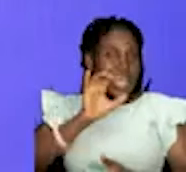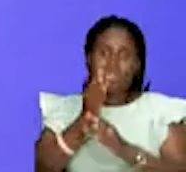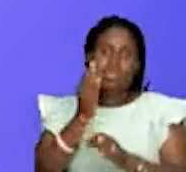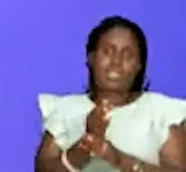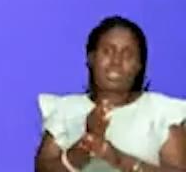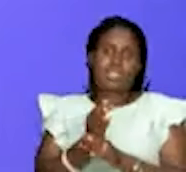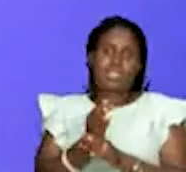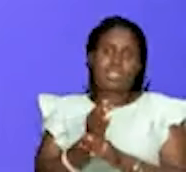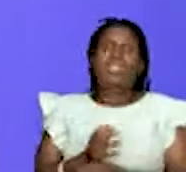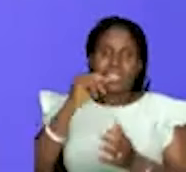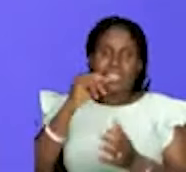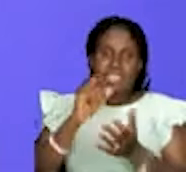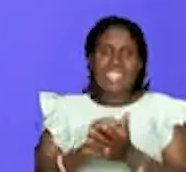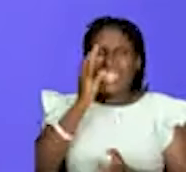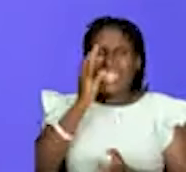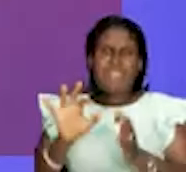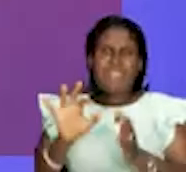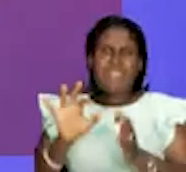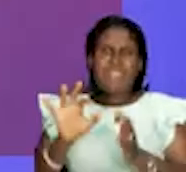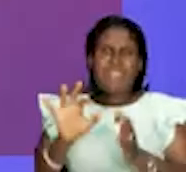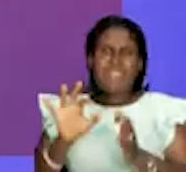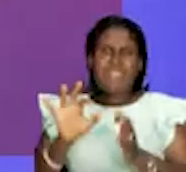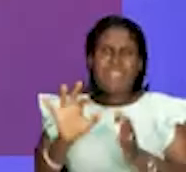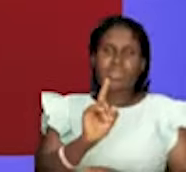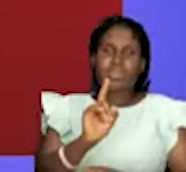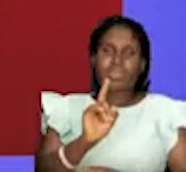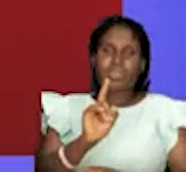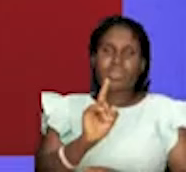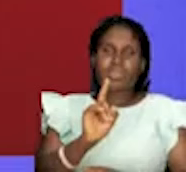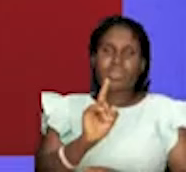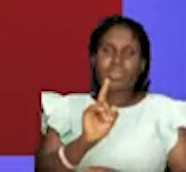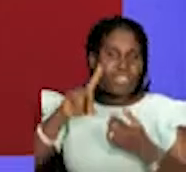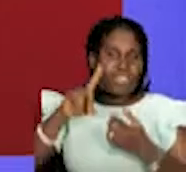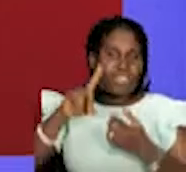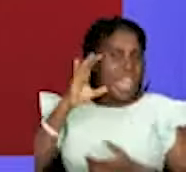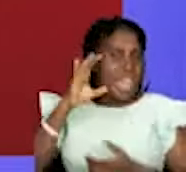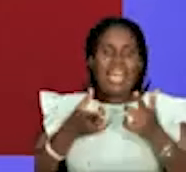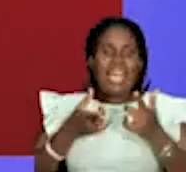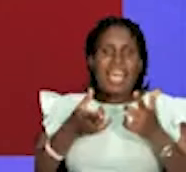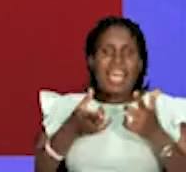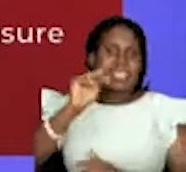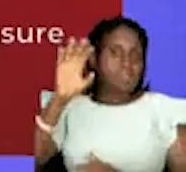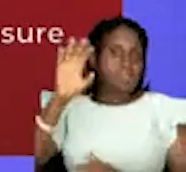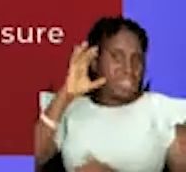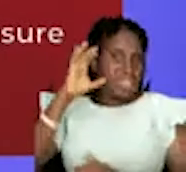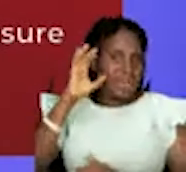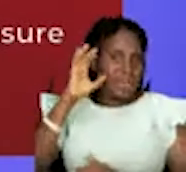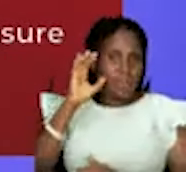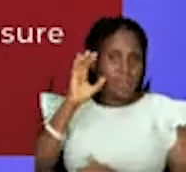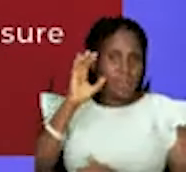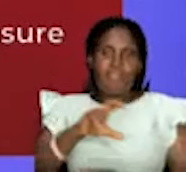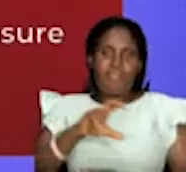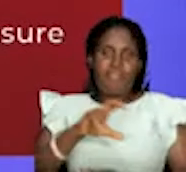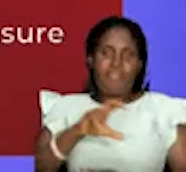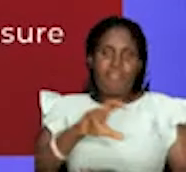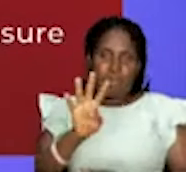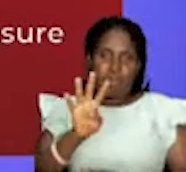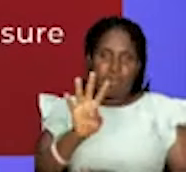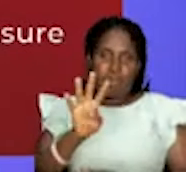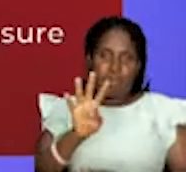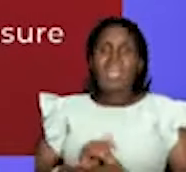It says, if any man has ears to hear, let him hear. Verse 24. And he